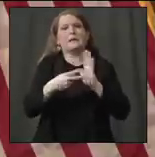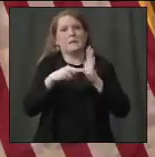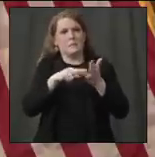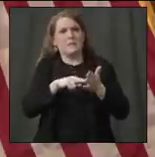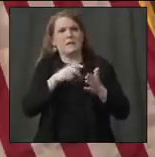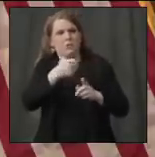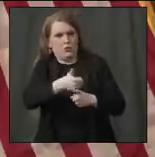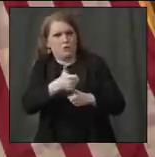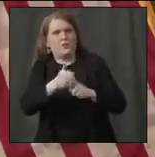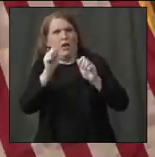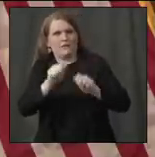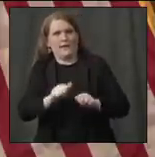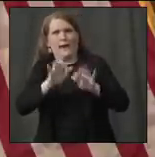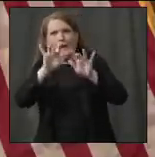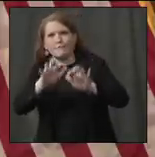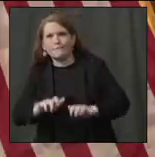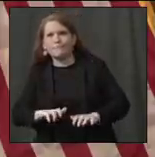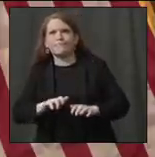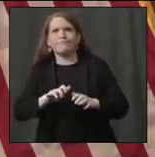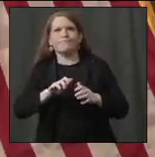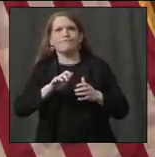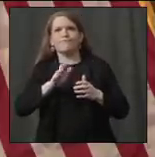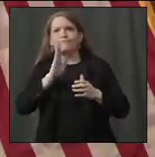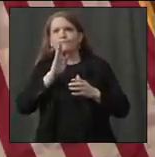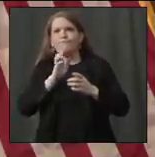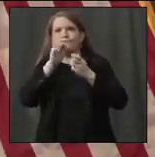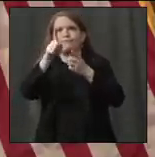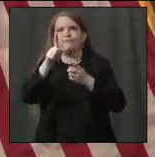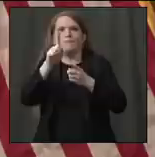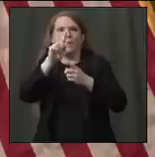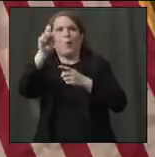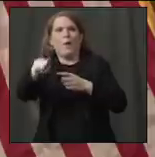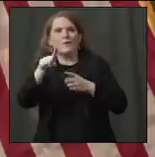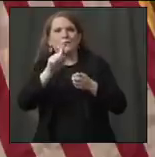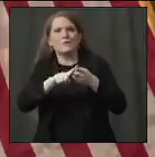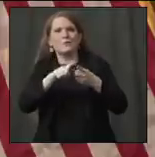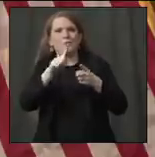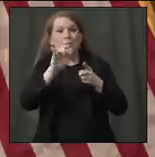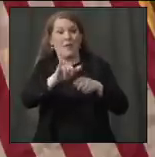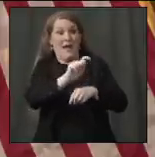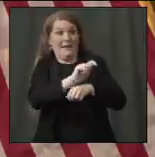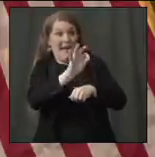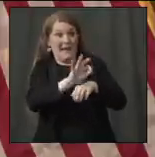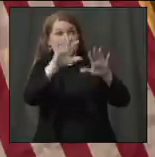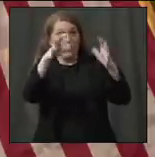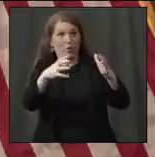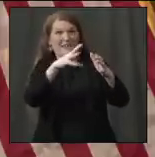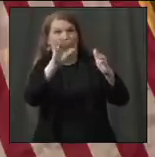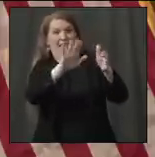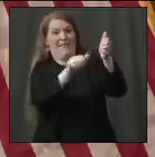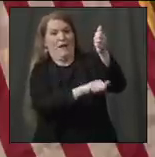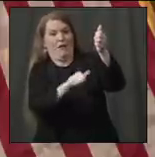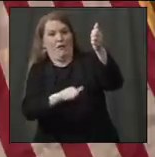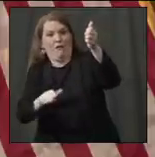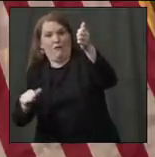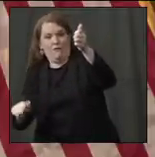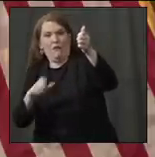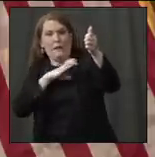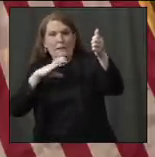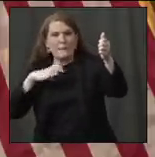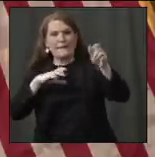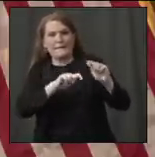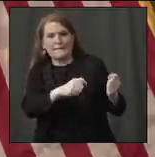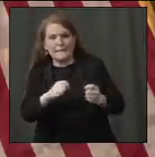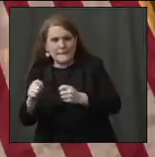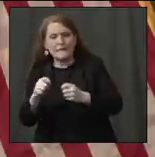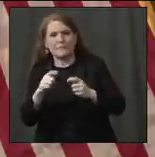CT subcommittees and the teams. In addition, like I said, we're going to make sure that this is a process